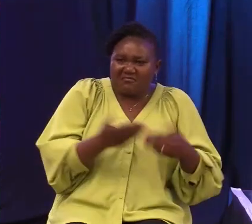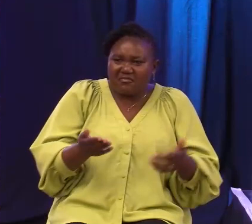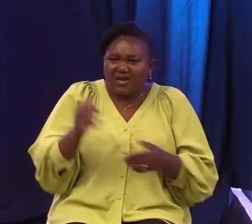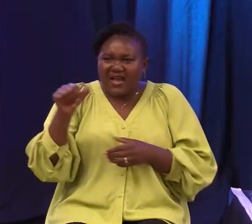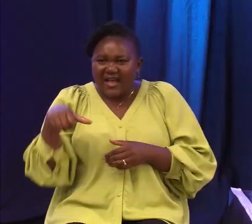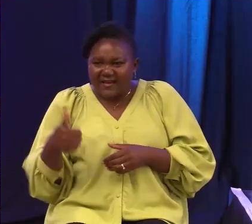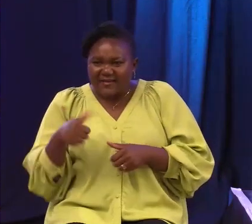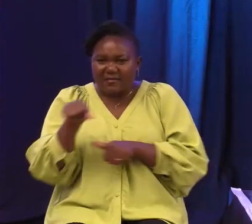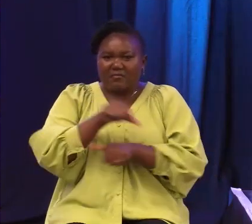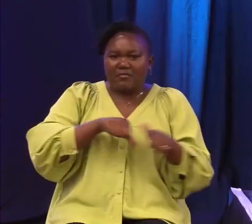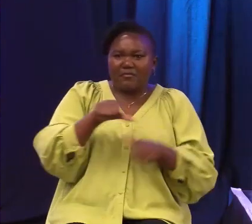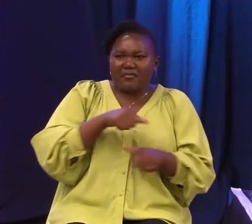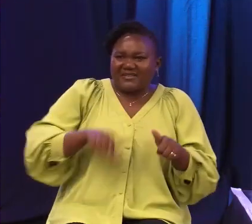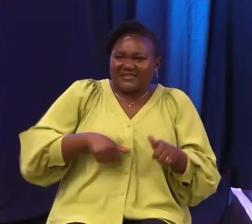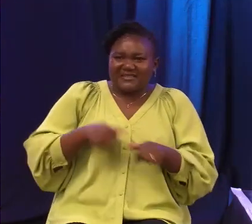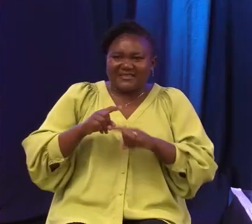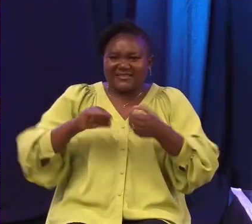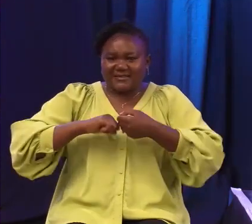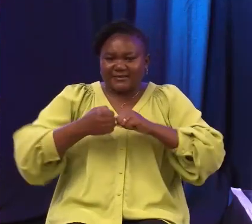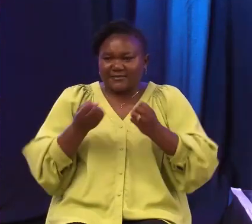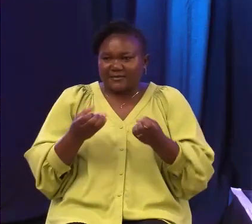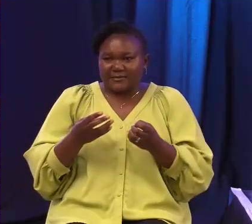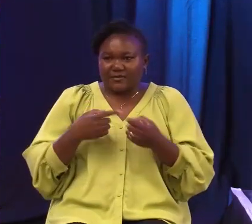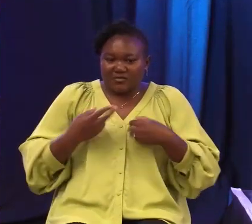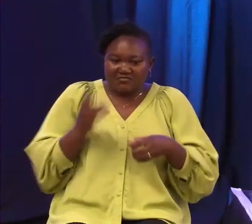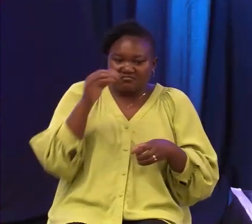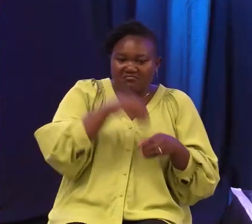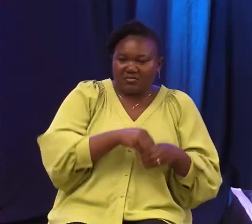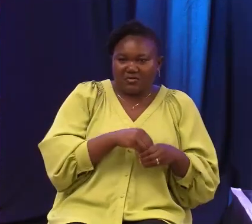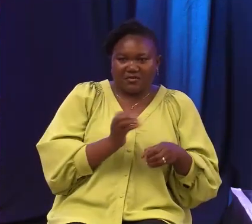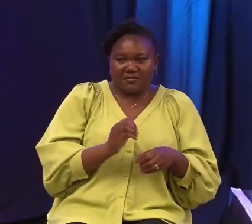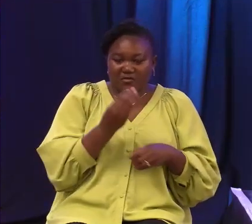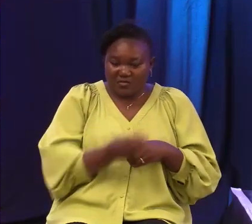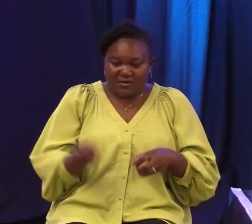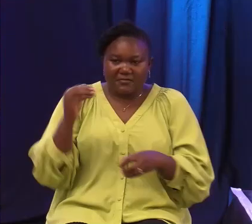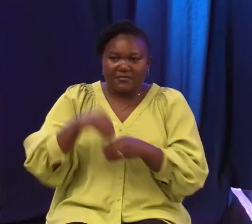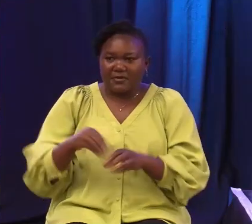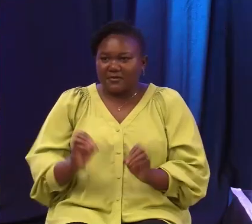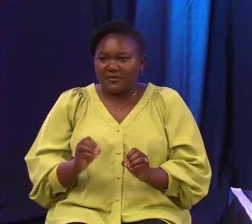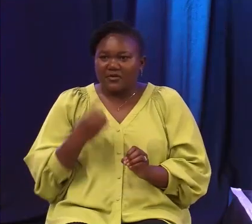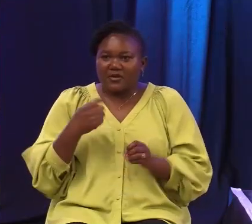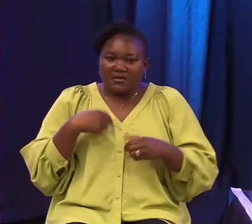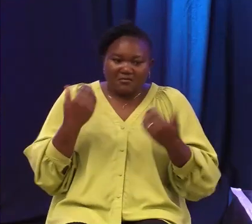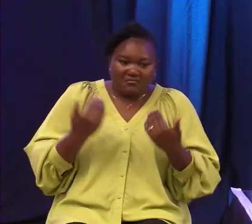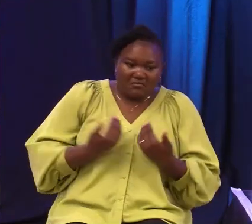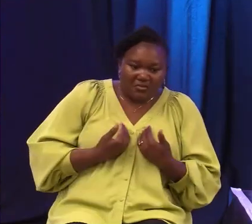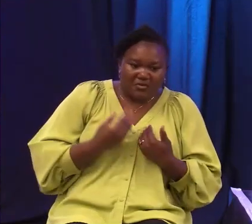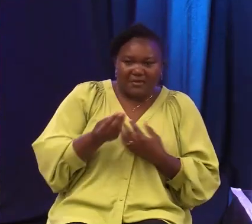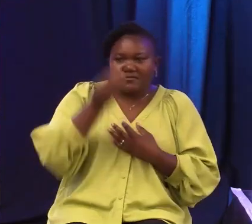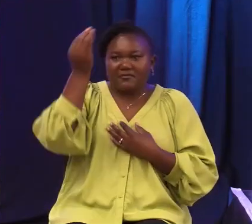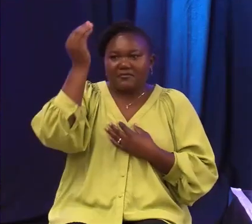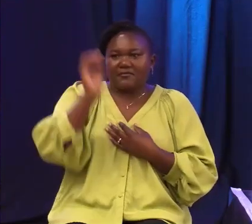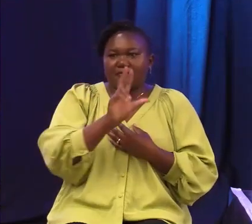other social illnesses. We just merely look at the impact on the youth and the elder